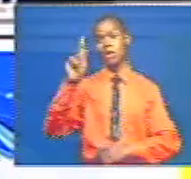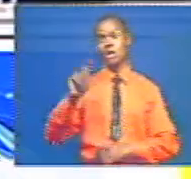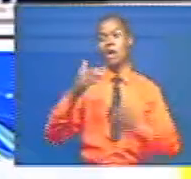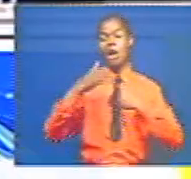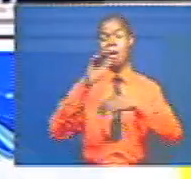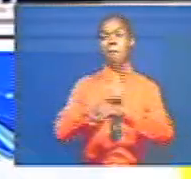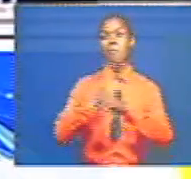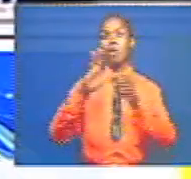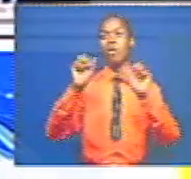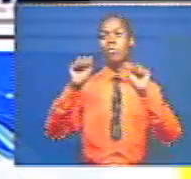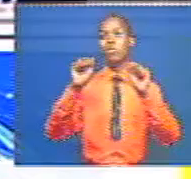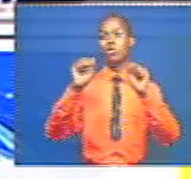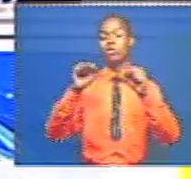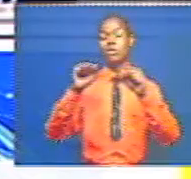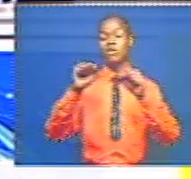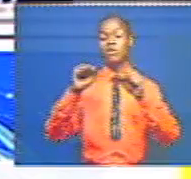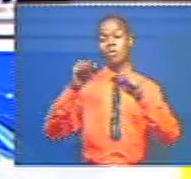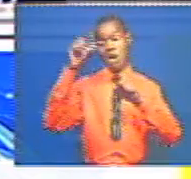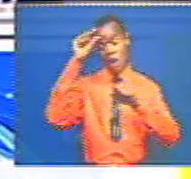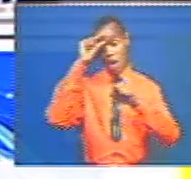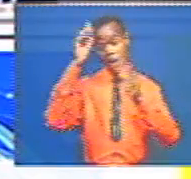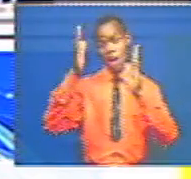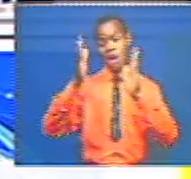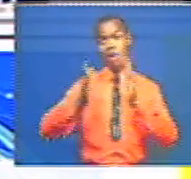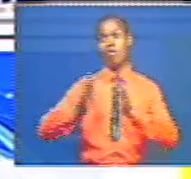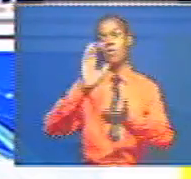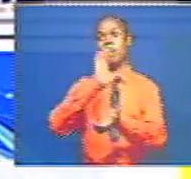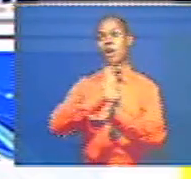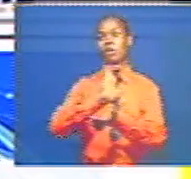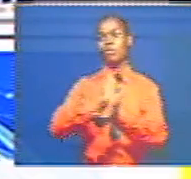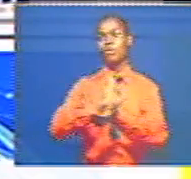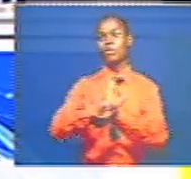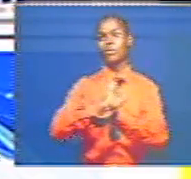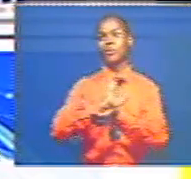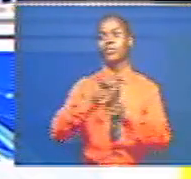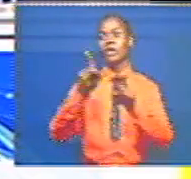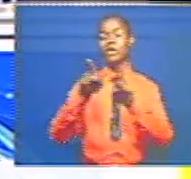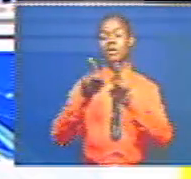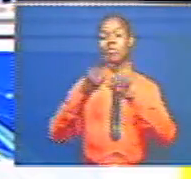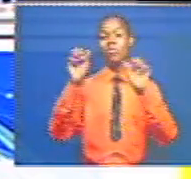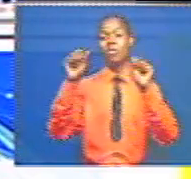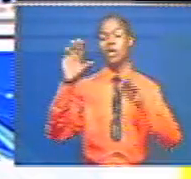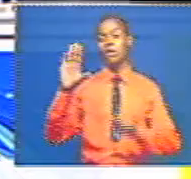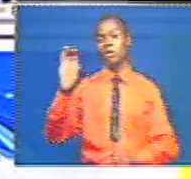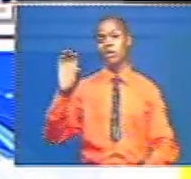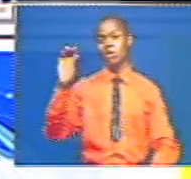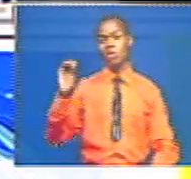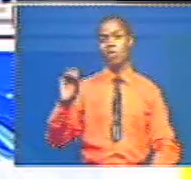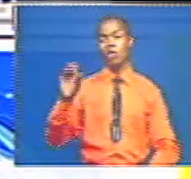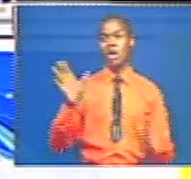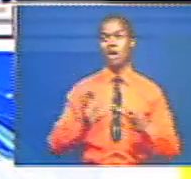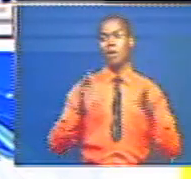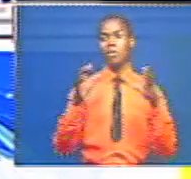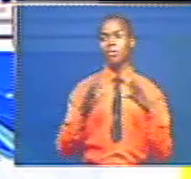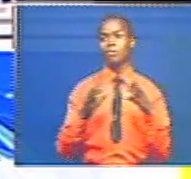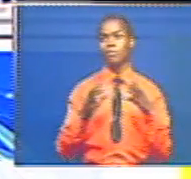who are polluting our rivers. I will arrest them as the CEOs of the counties. I will arrest the CEOs of companies.